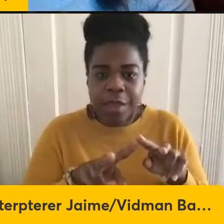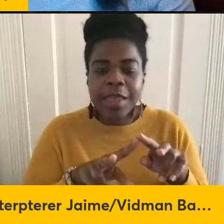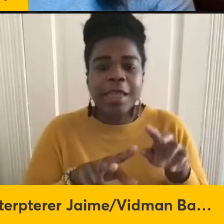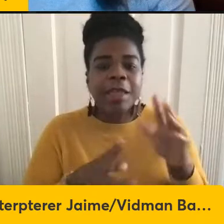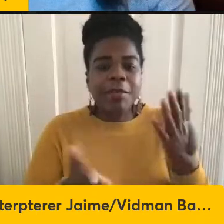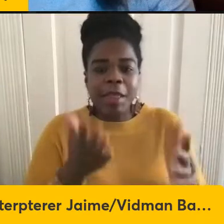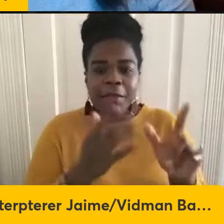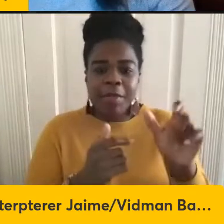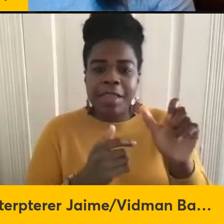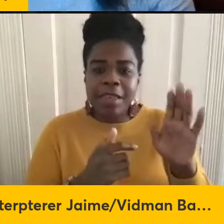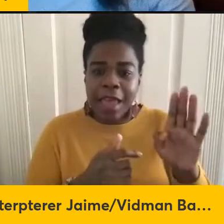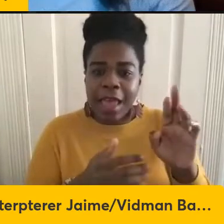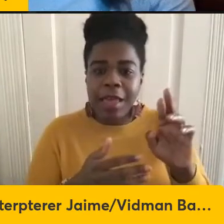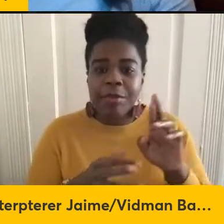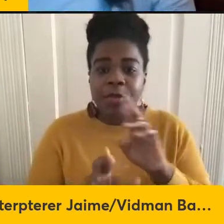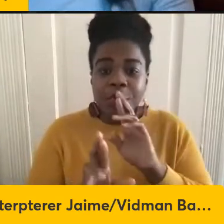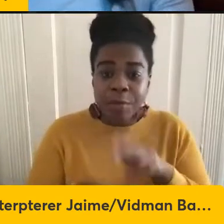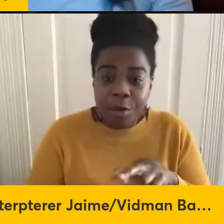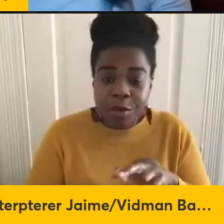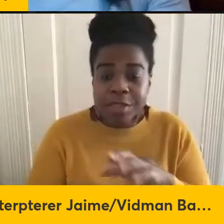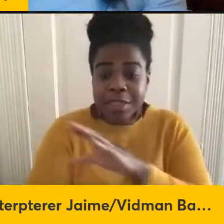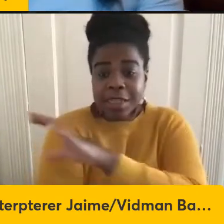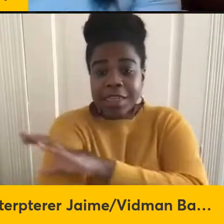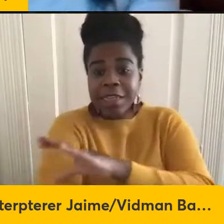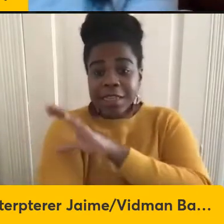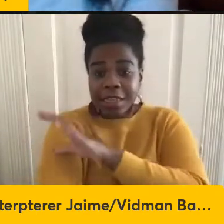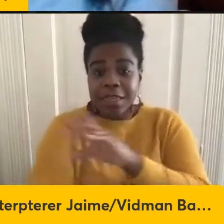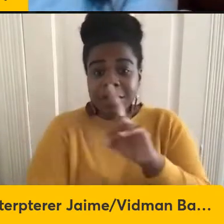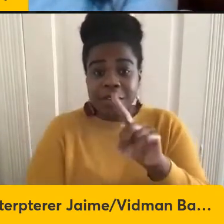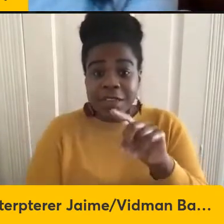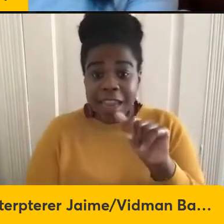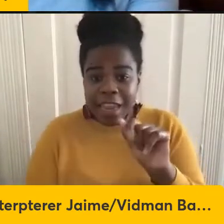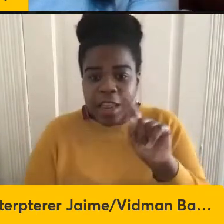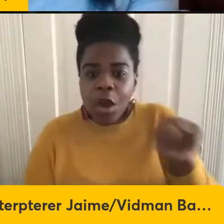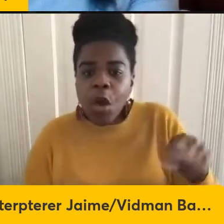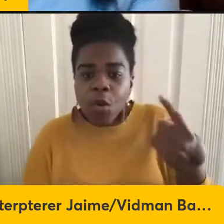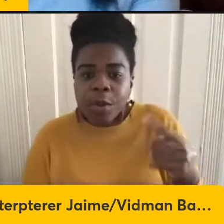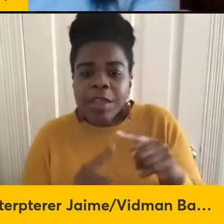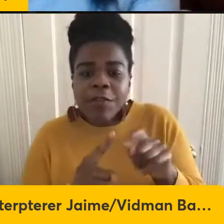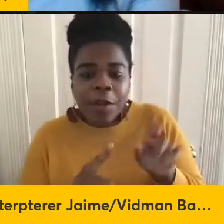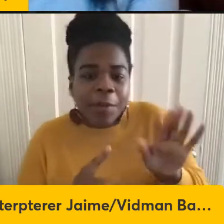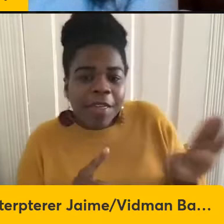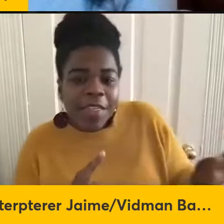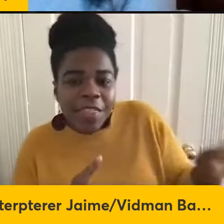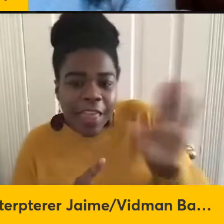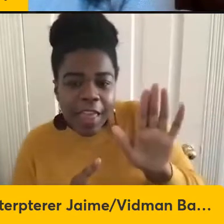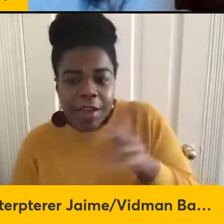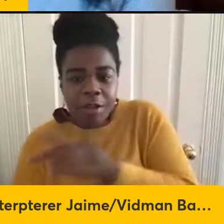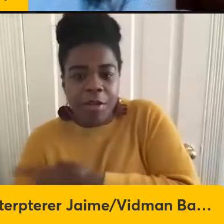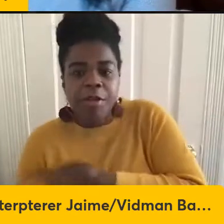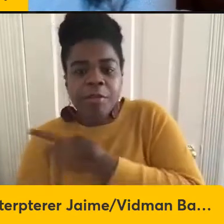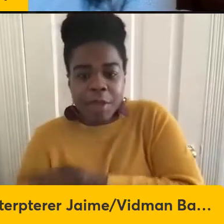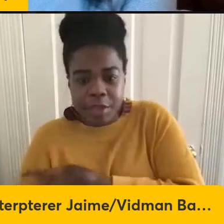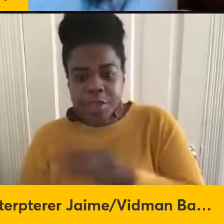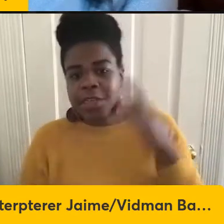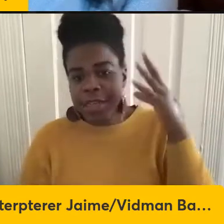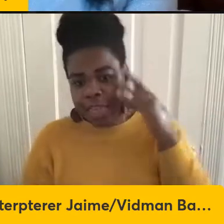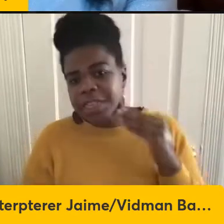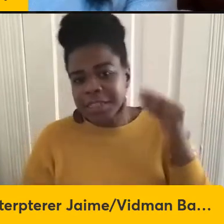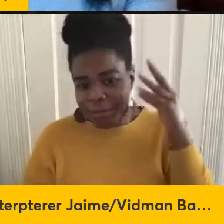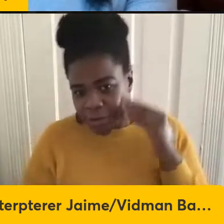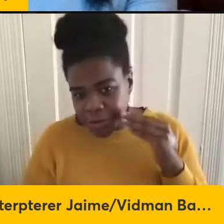reports and clinical data, etc., that can Right. only come from the lived experience of the patient who lives with a